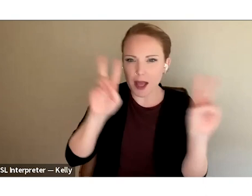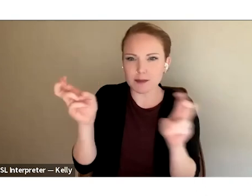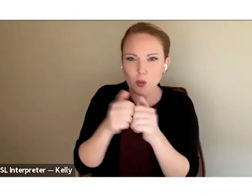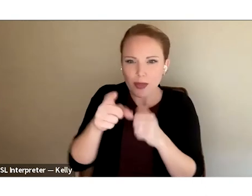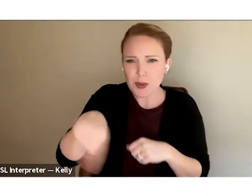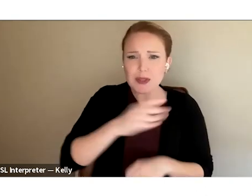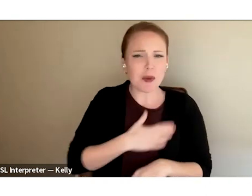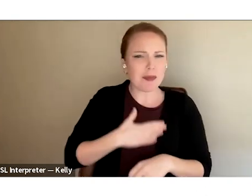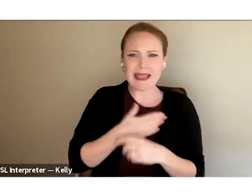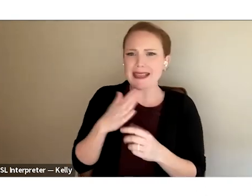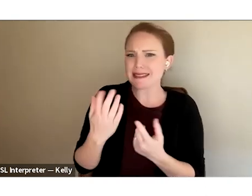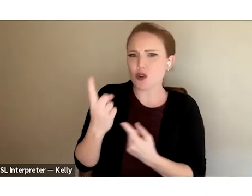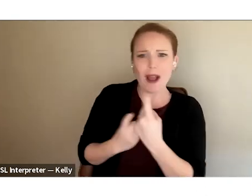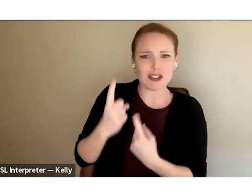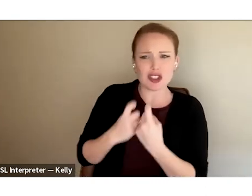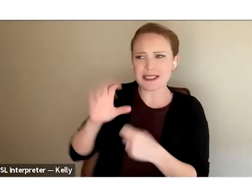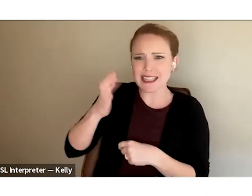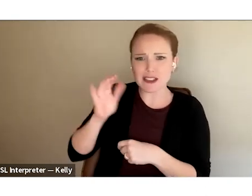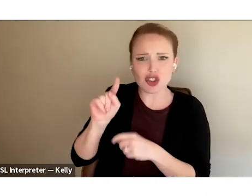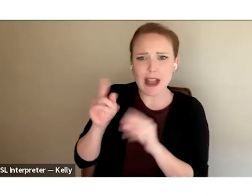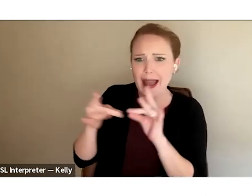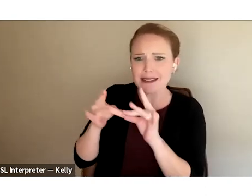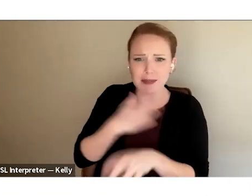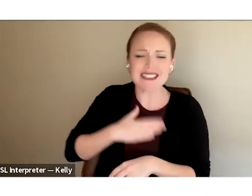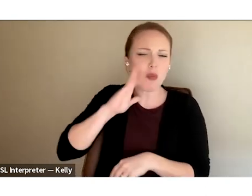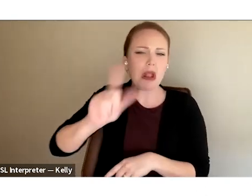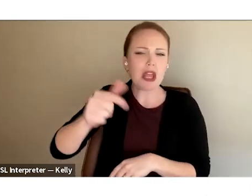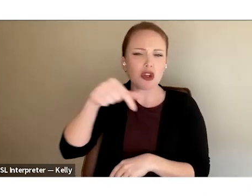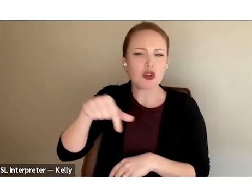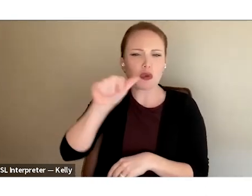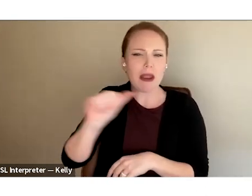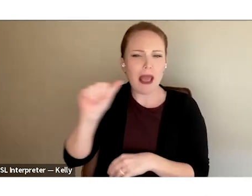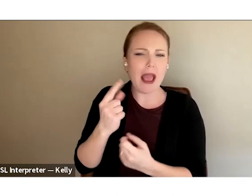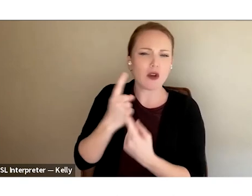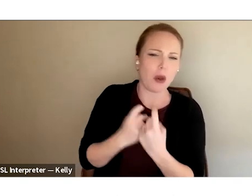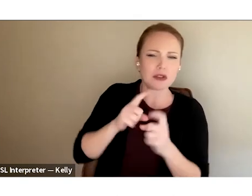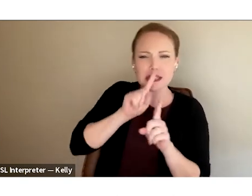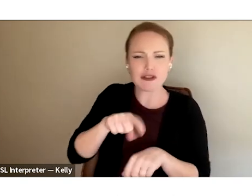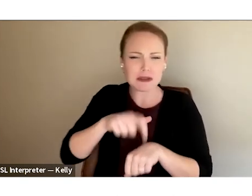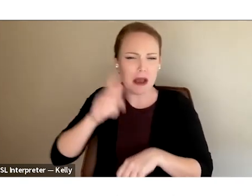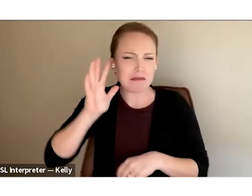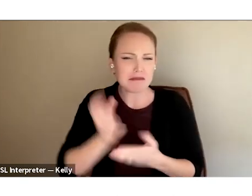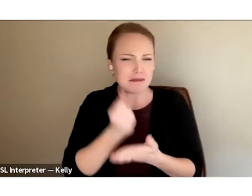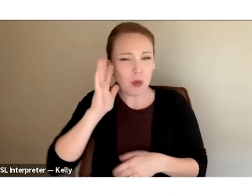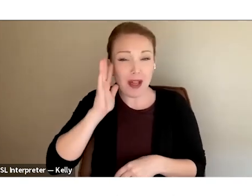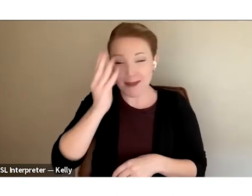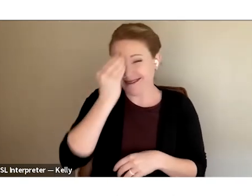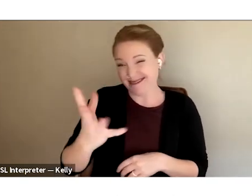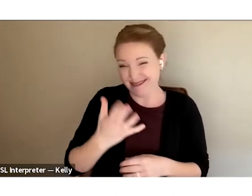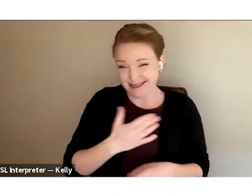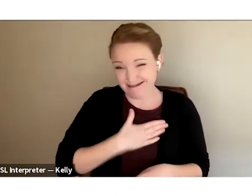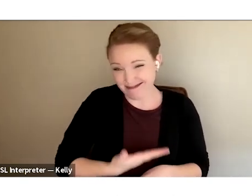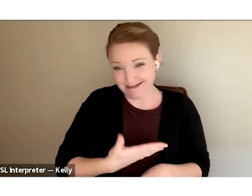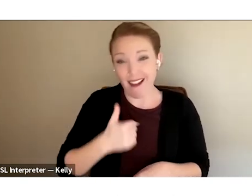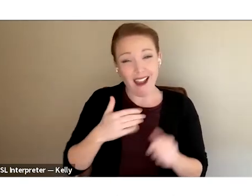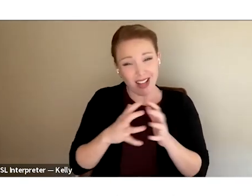the chat, and we'll also have a Q&A moment. But I had to contend that I actually have a